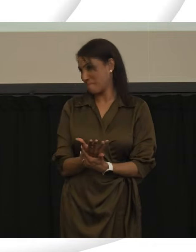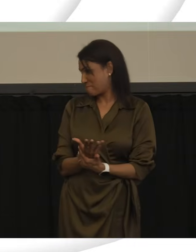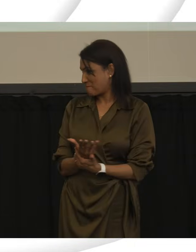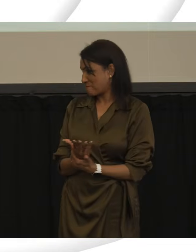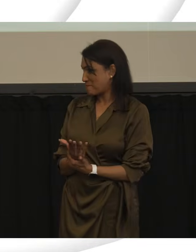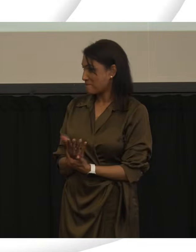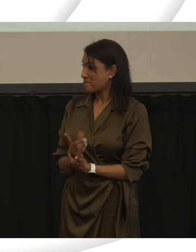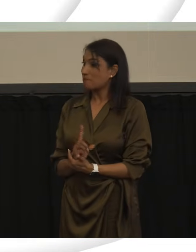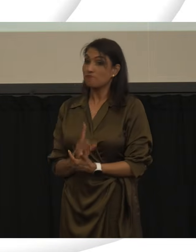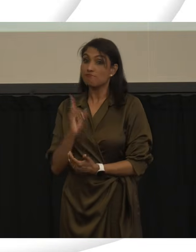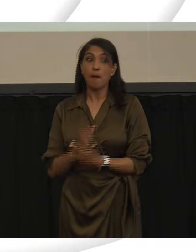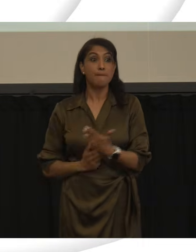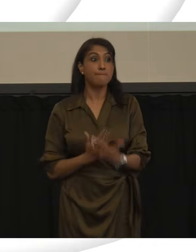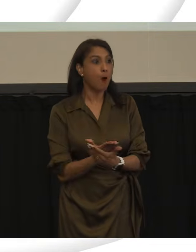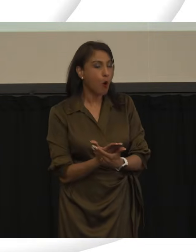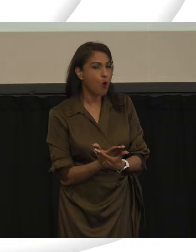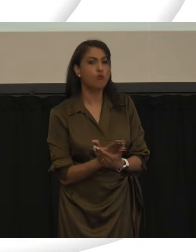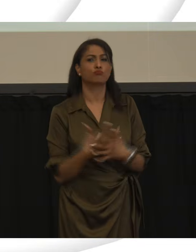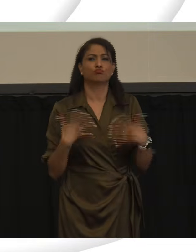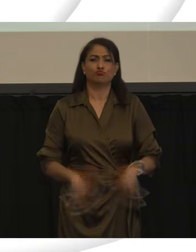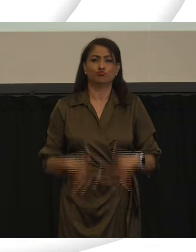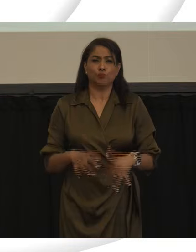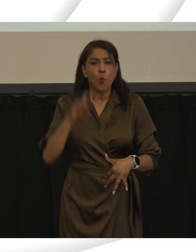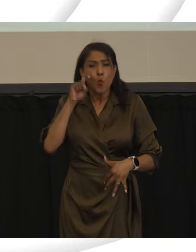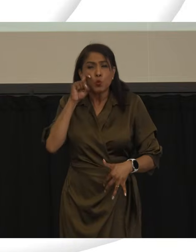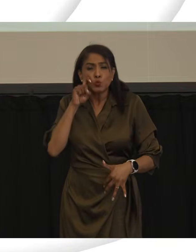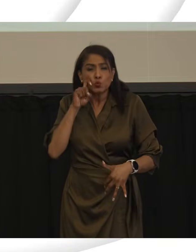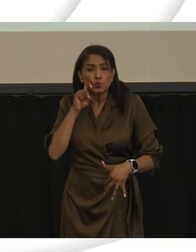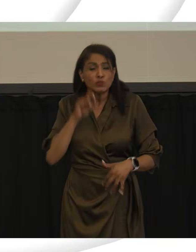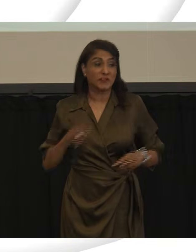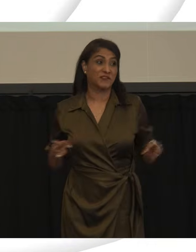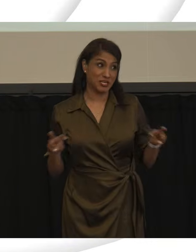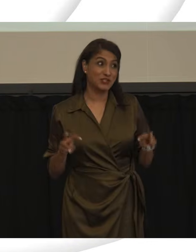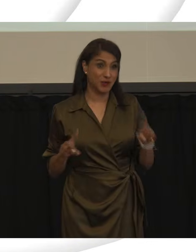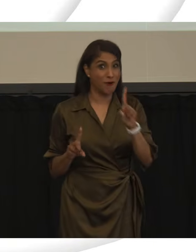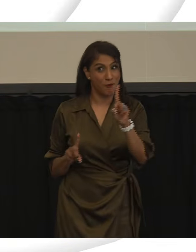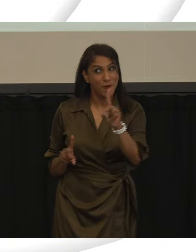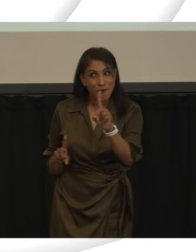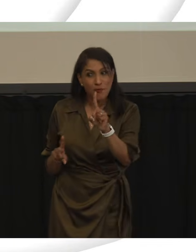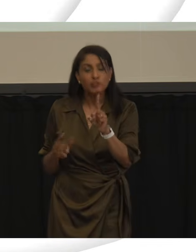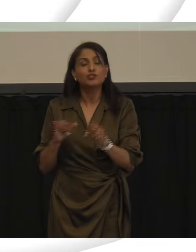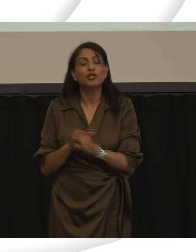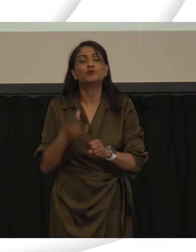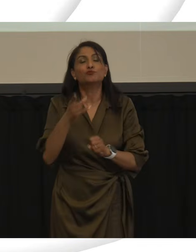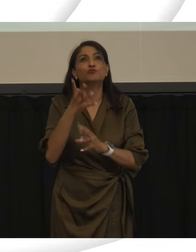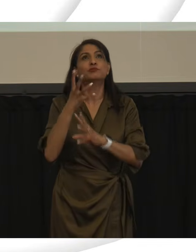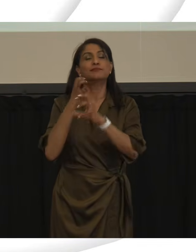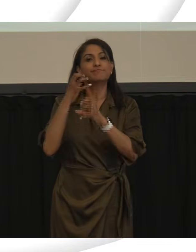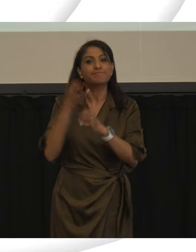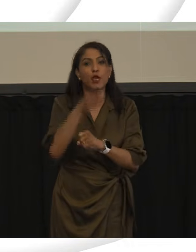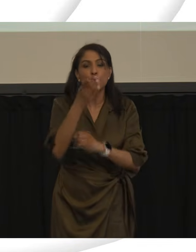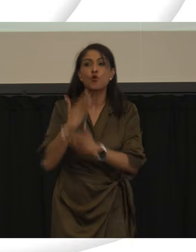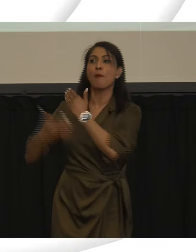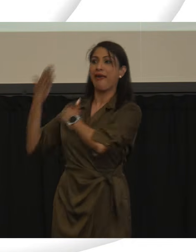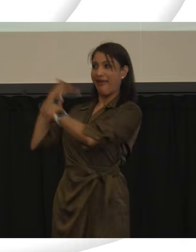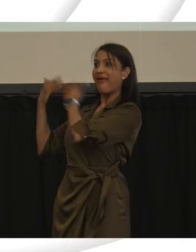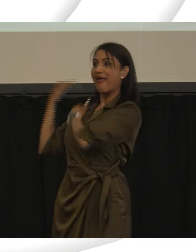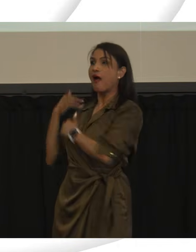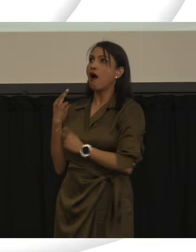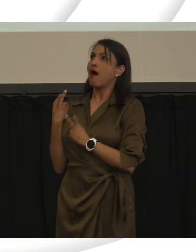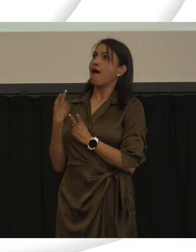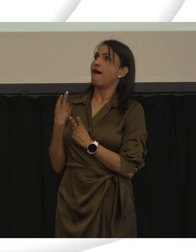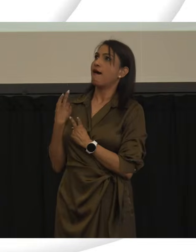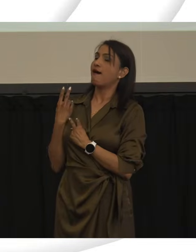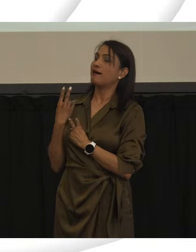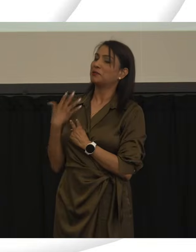And to wrap up, I'm going to wrap up with a poem. It's a very, very old video. But I'm